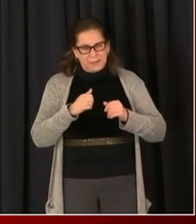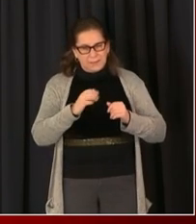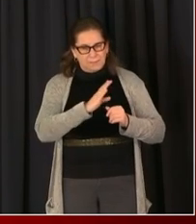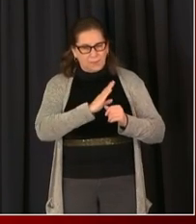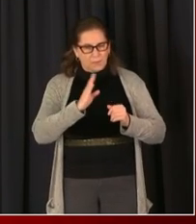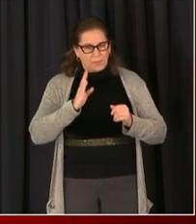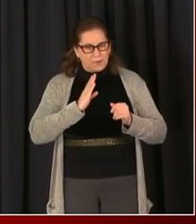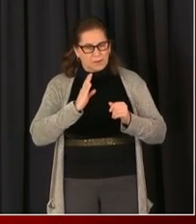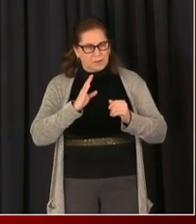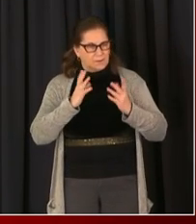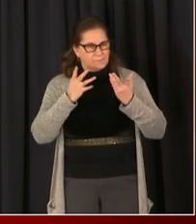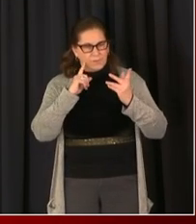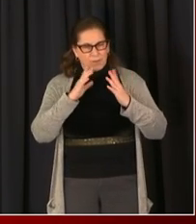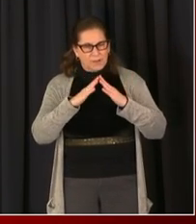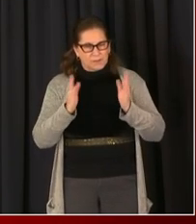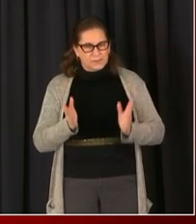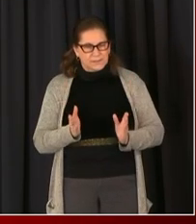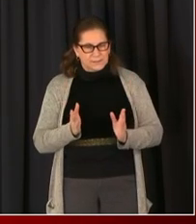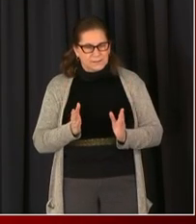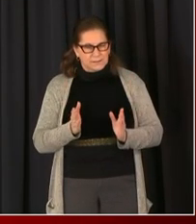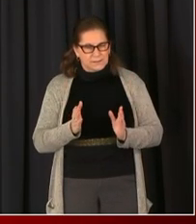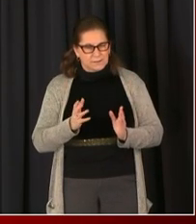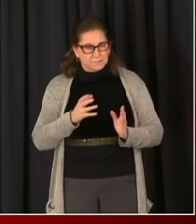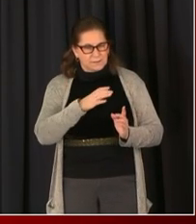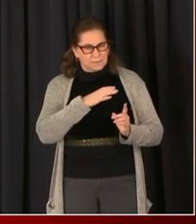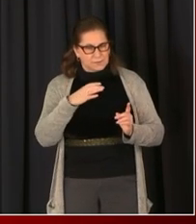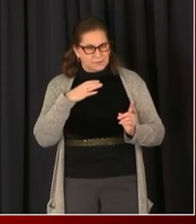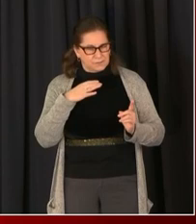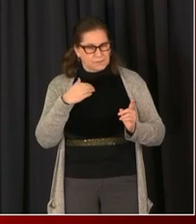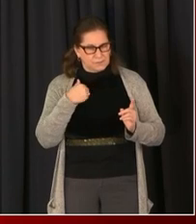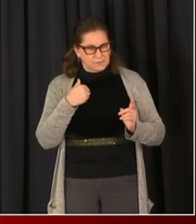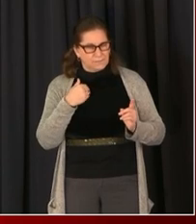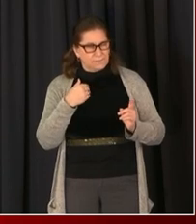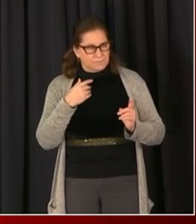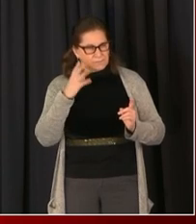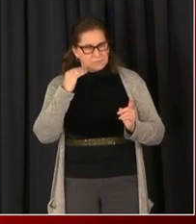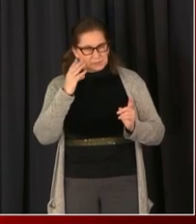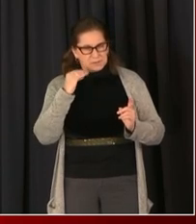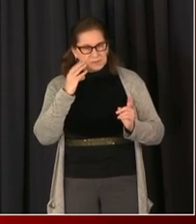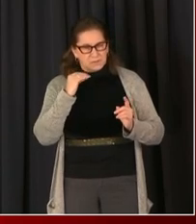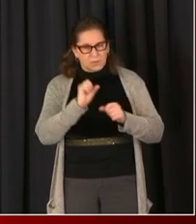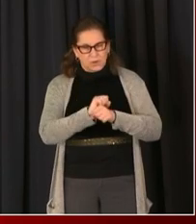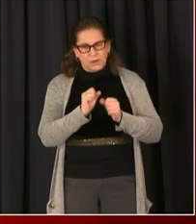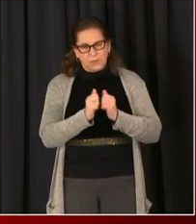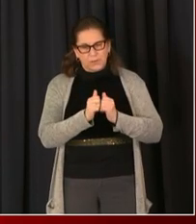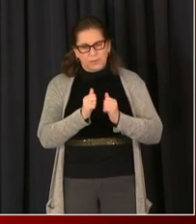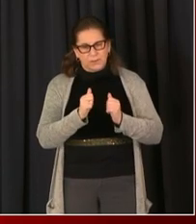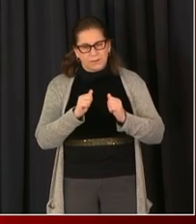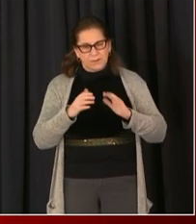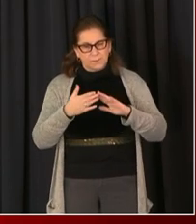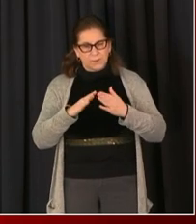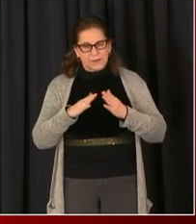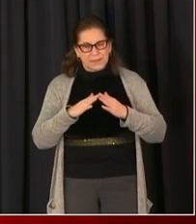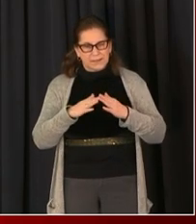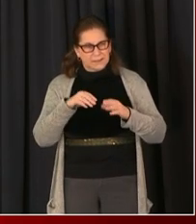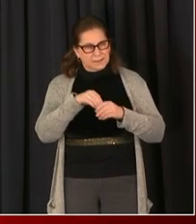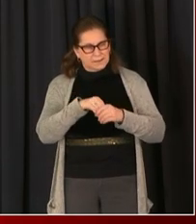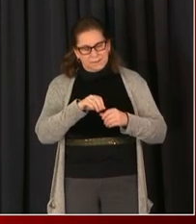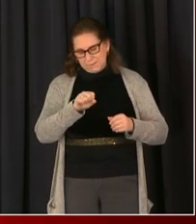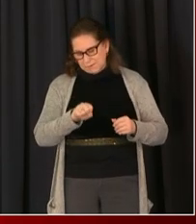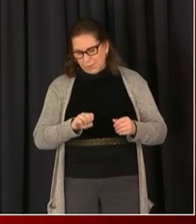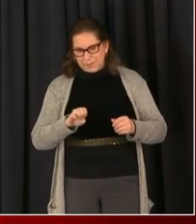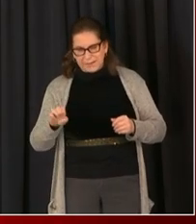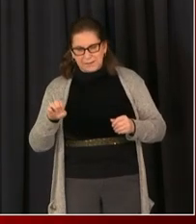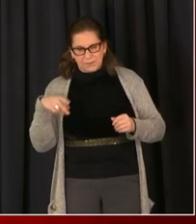an outgoing commissioner. I'm wondering, she certainly has a lot of experience working with communities, I think especially in Southeast, but as far as I can tell,